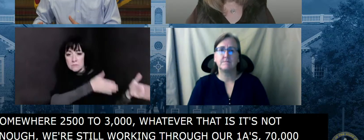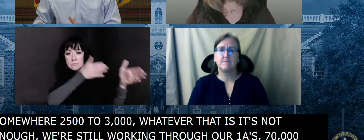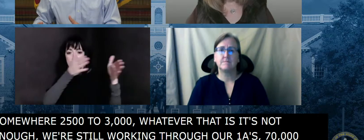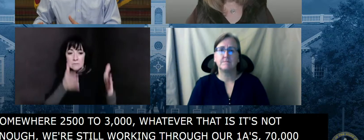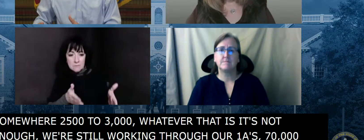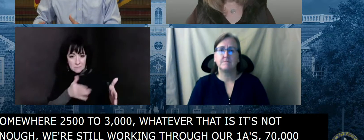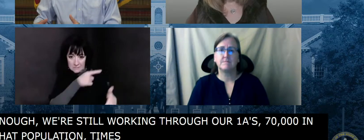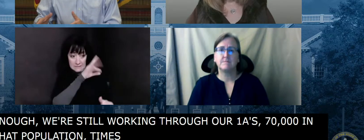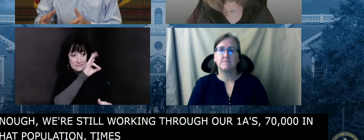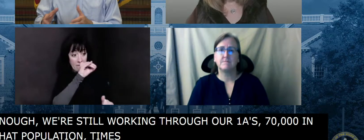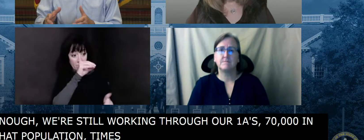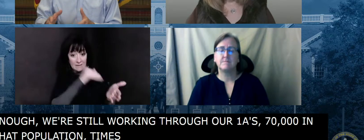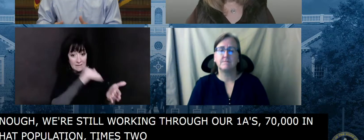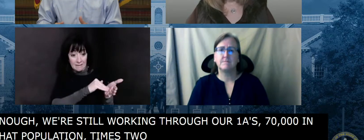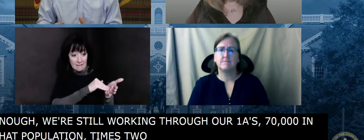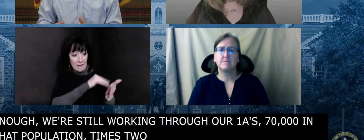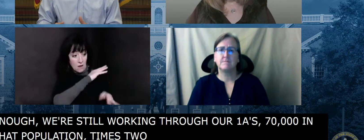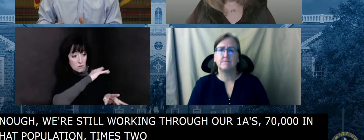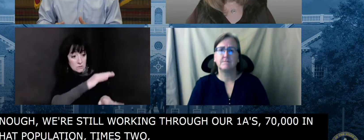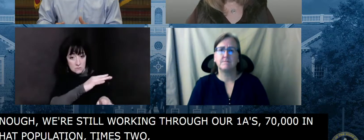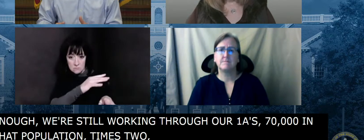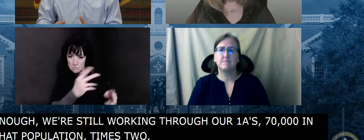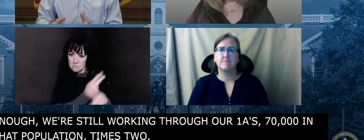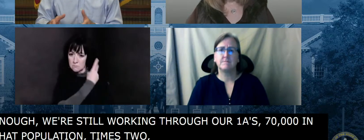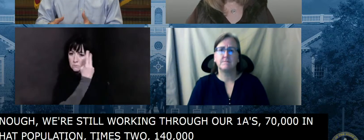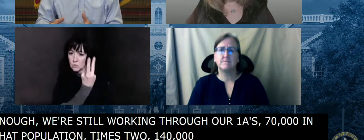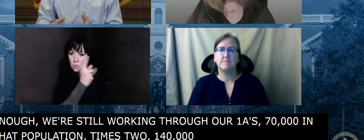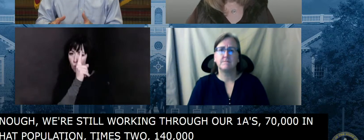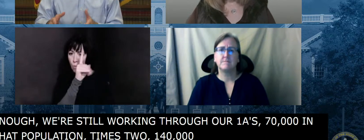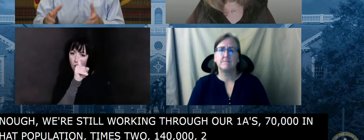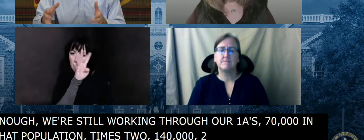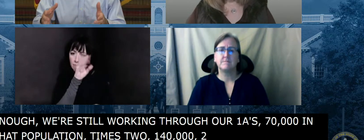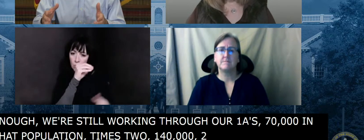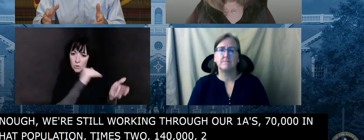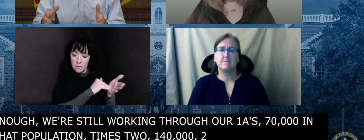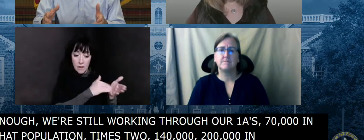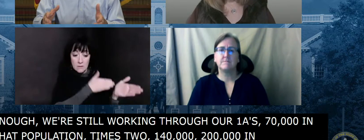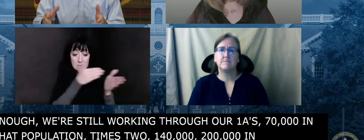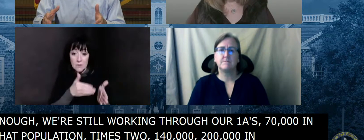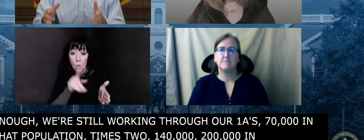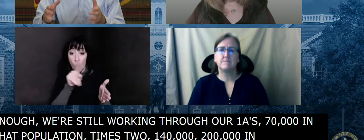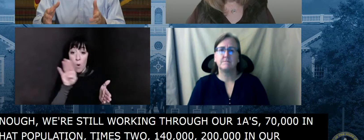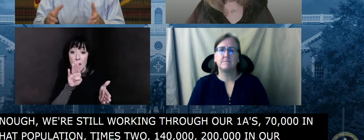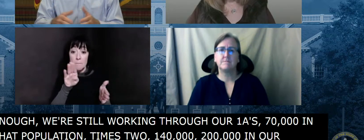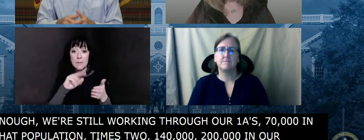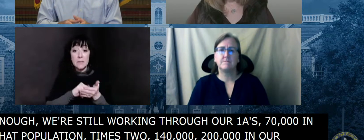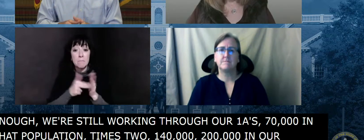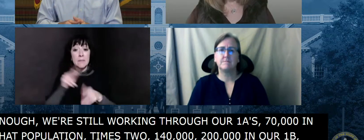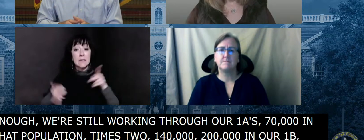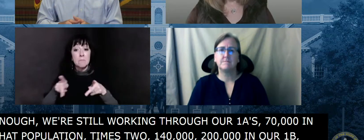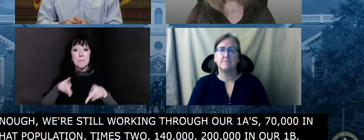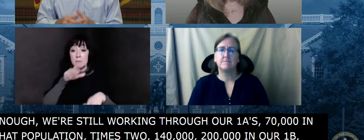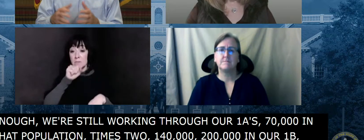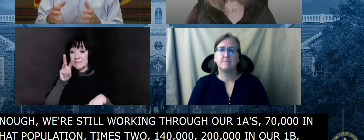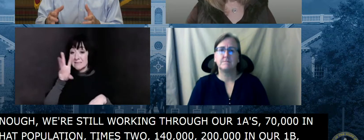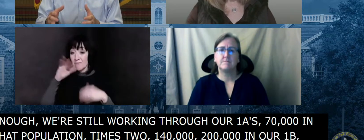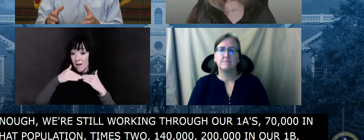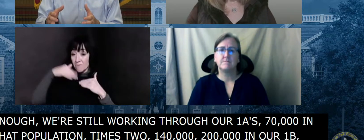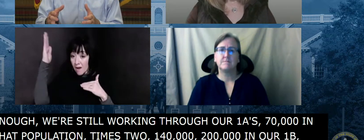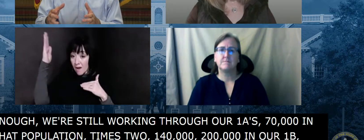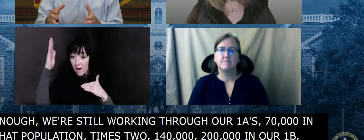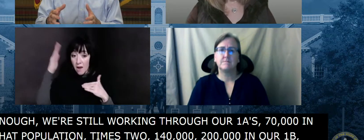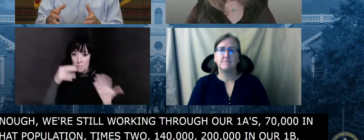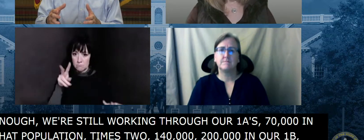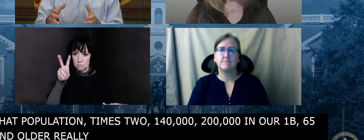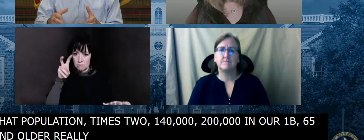2, 140,000, 200,000 in our 1B, 65 and older, really targeting those who are most